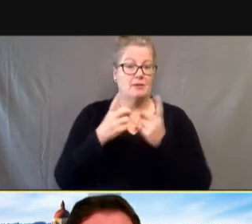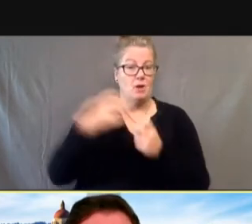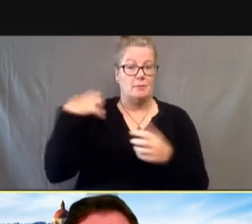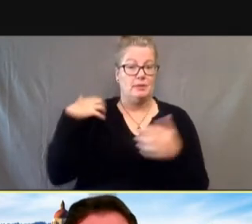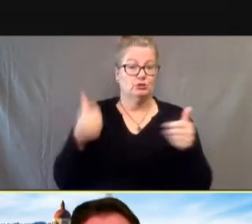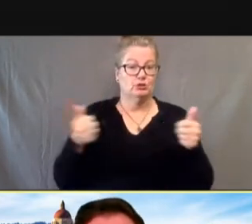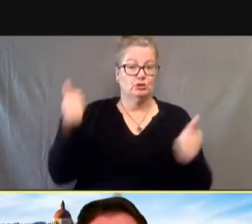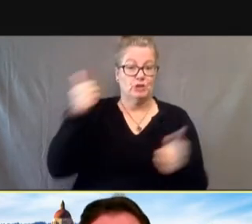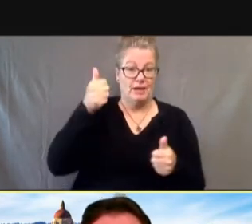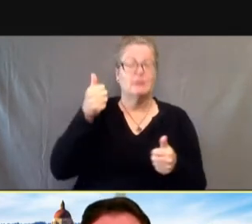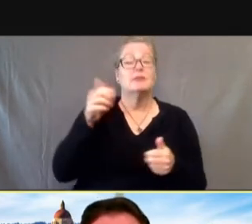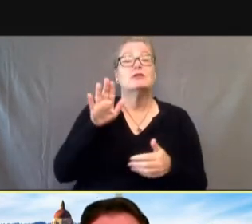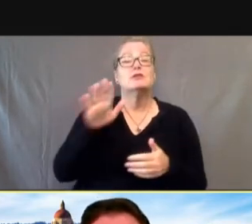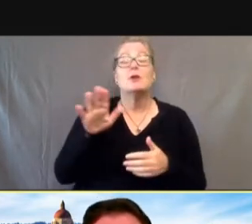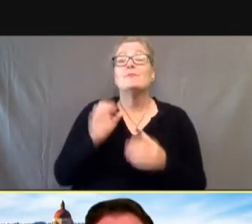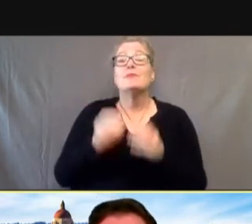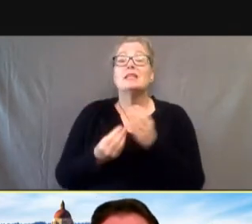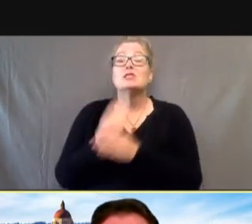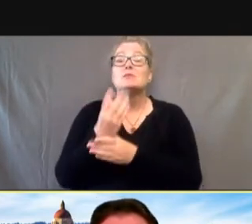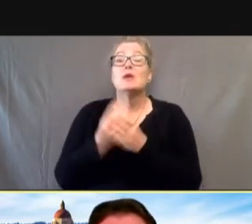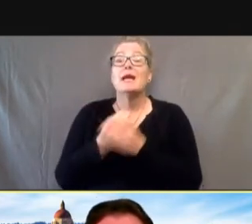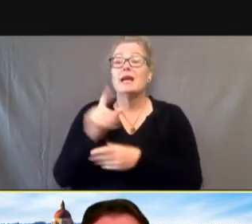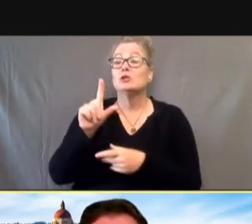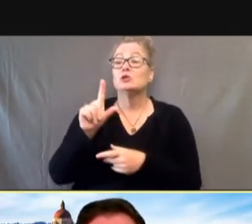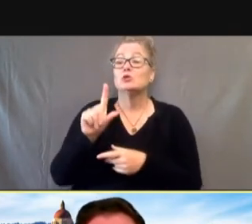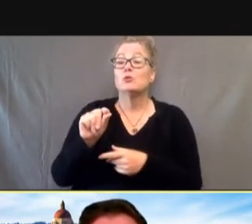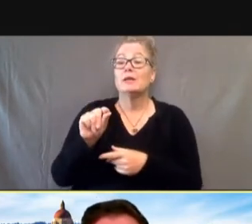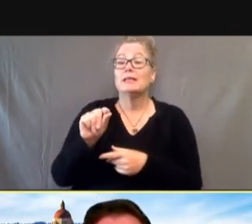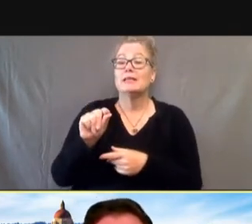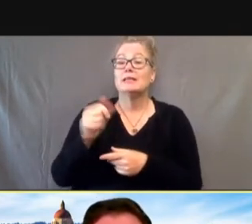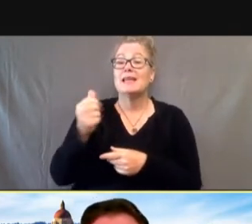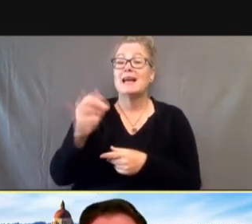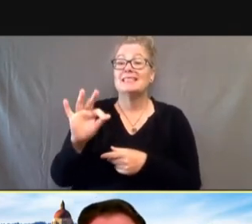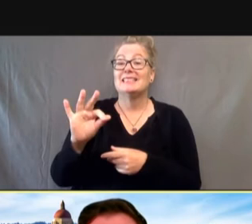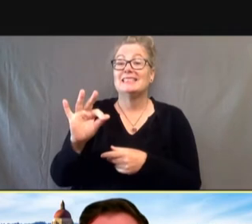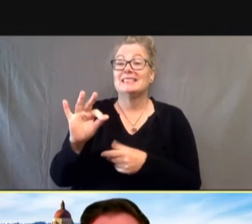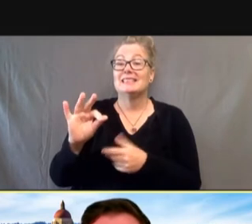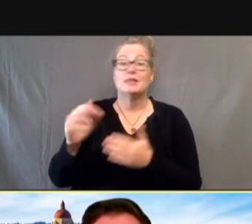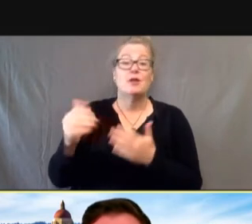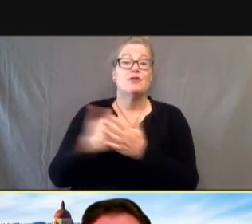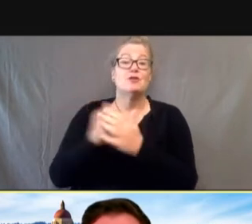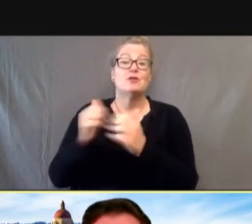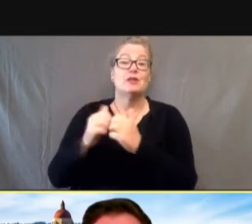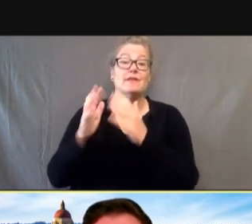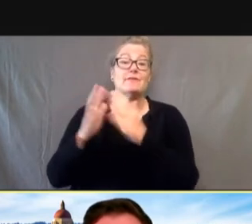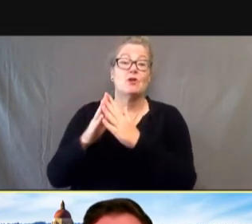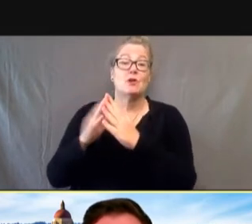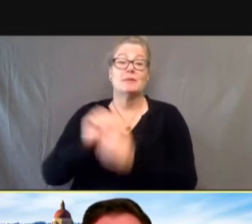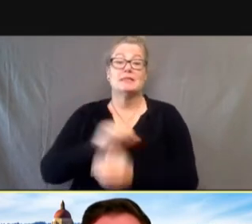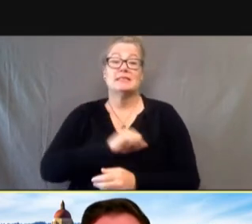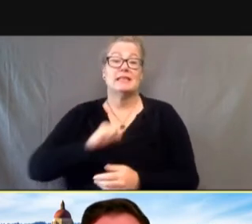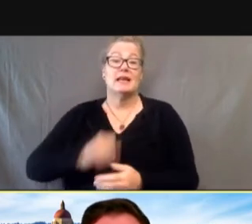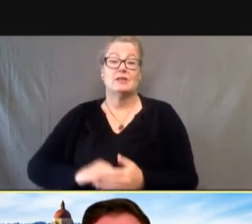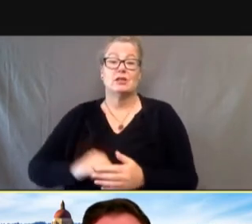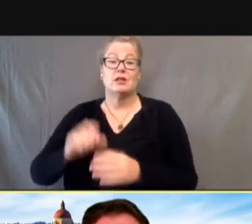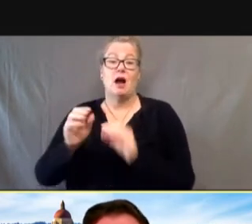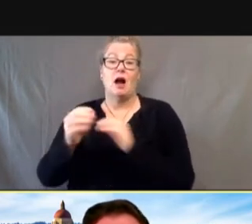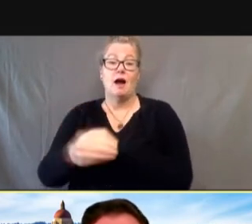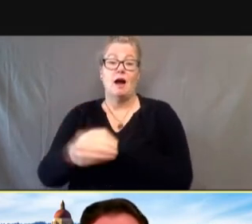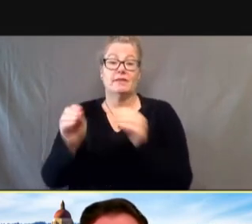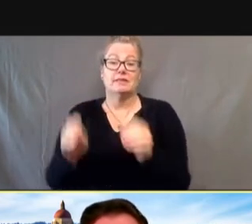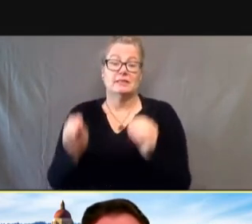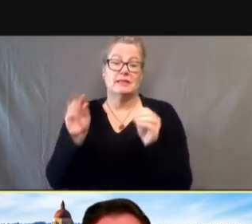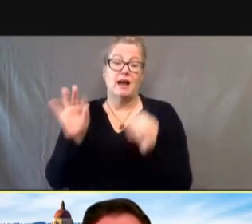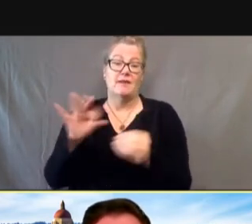in the spring of 2019 by the newly formed Stanford Hospital Office of Inclusion, Diversity, and Health Equity